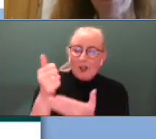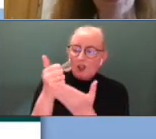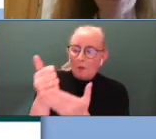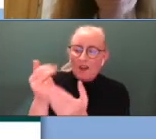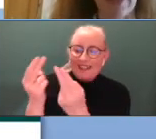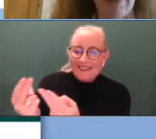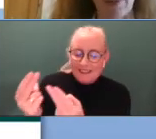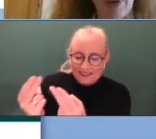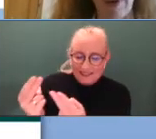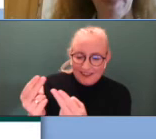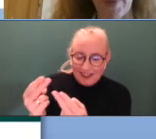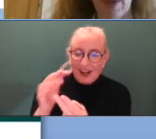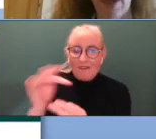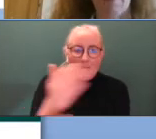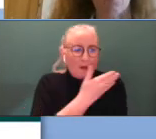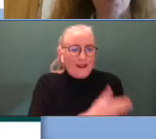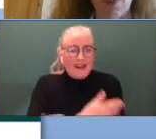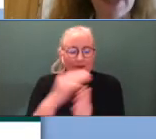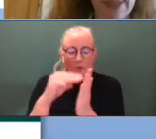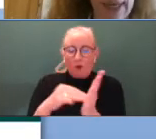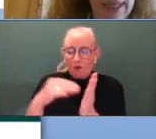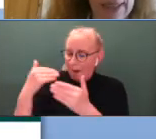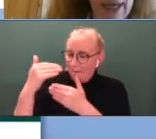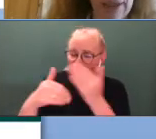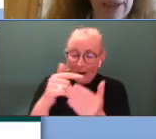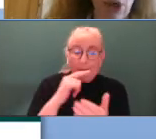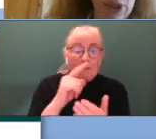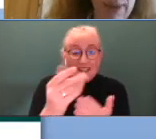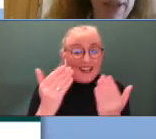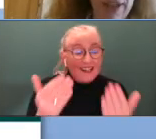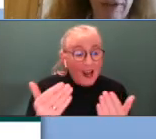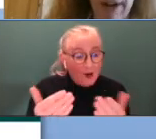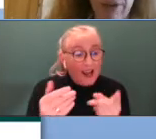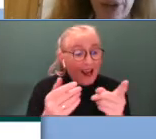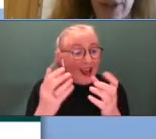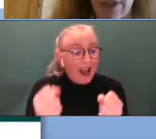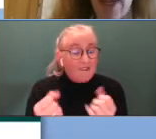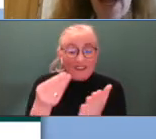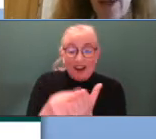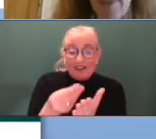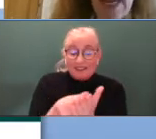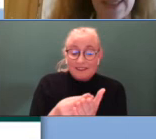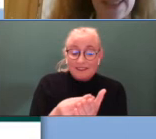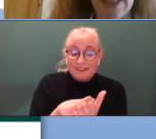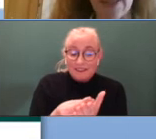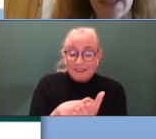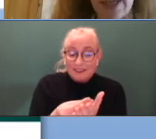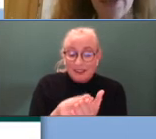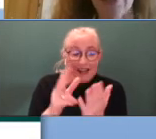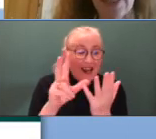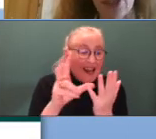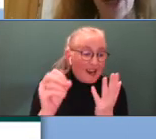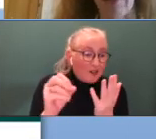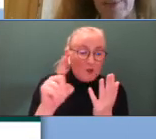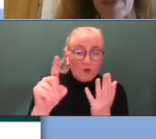moved maybe towards the beginning of the program. But what we are seeing is that kind of cost band in and around the 80 to